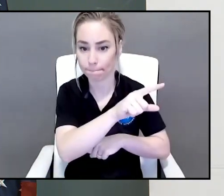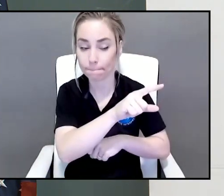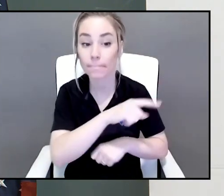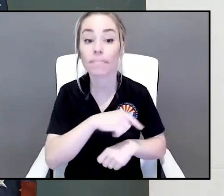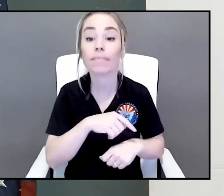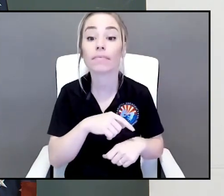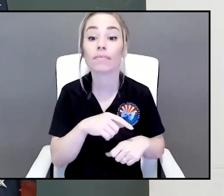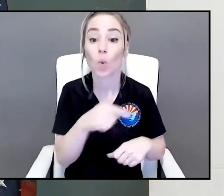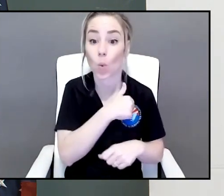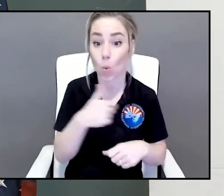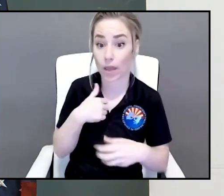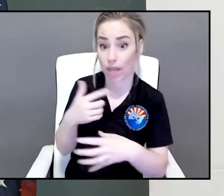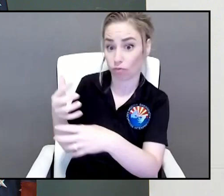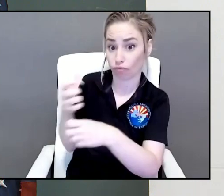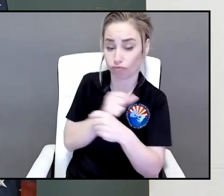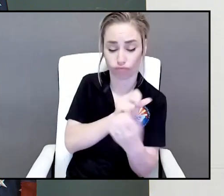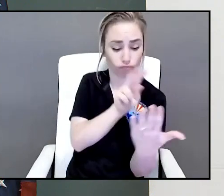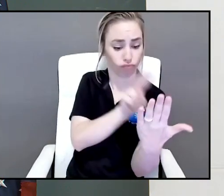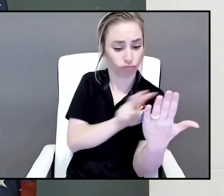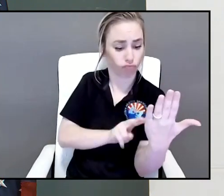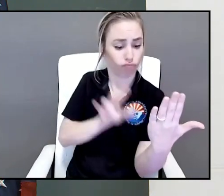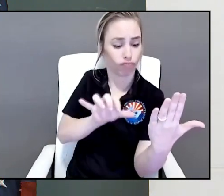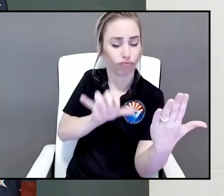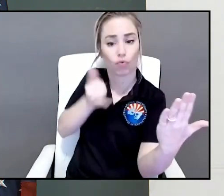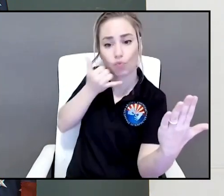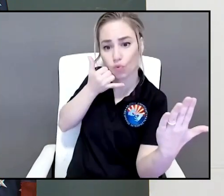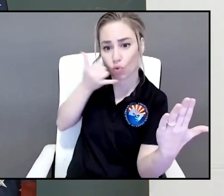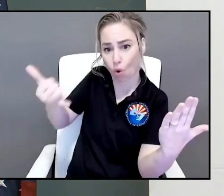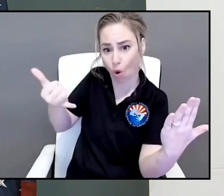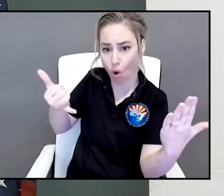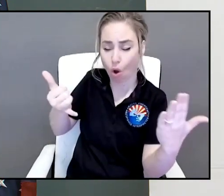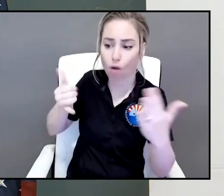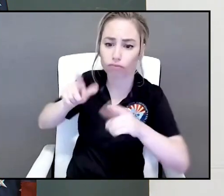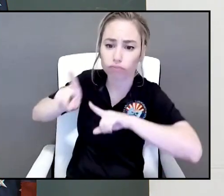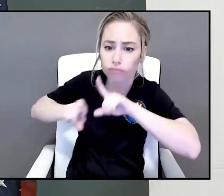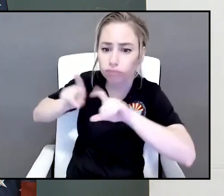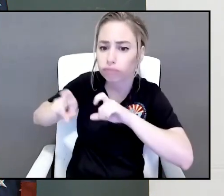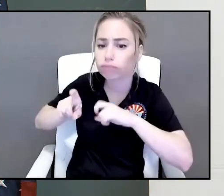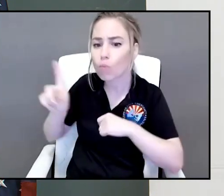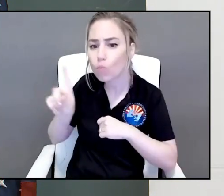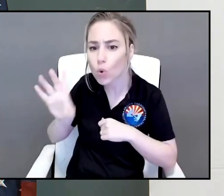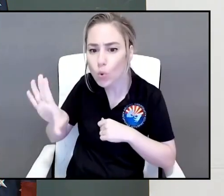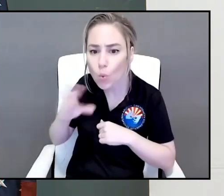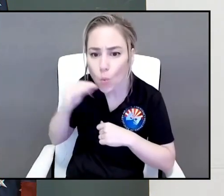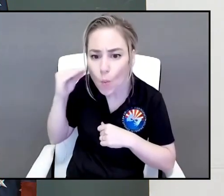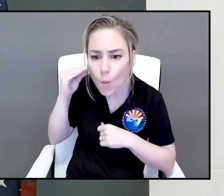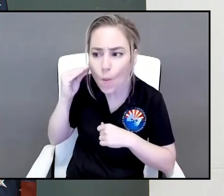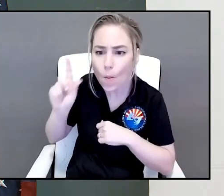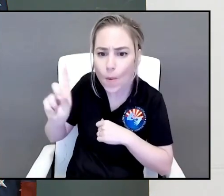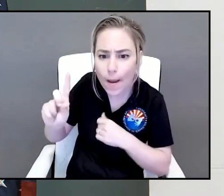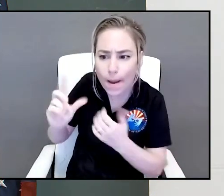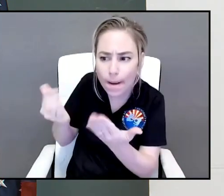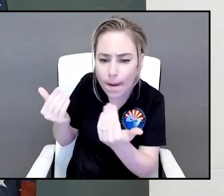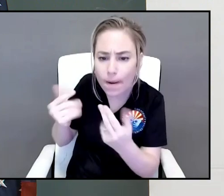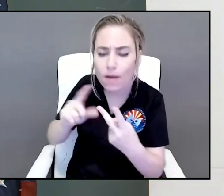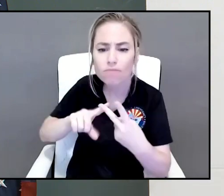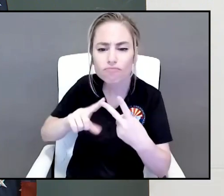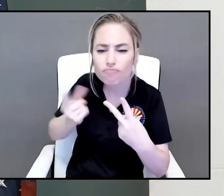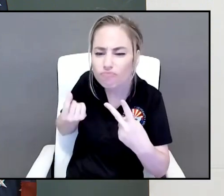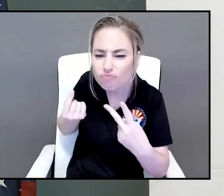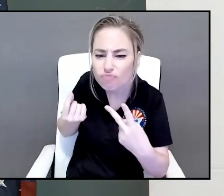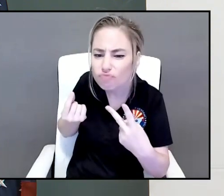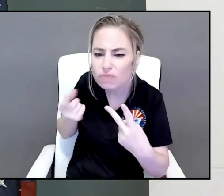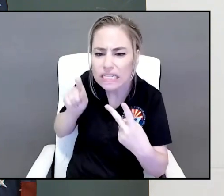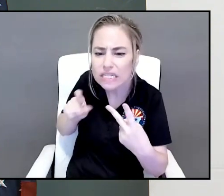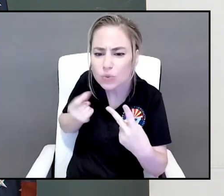team will call you and ask, where your house is, what kind of work needs to be done. Make sure